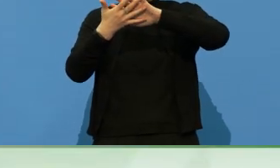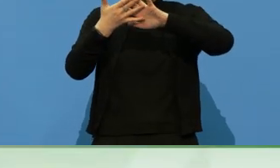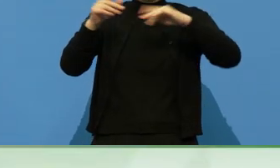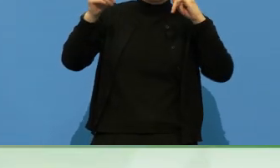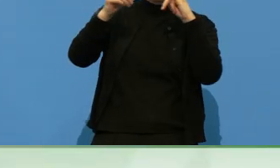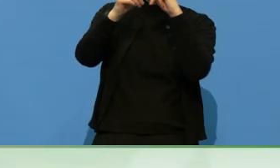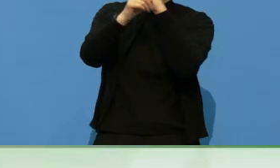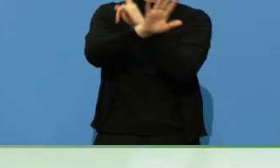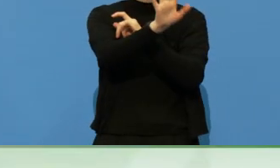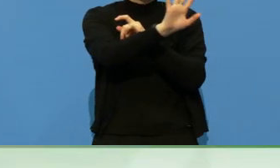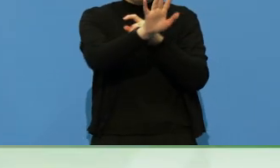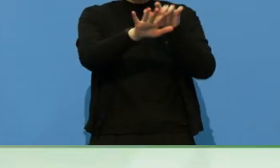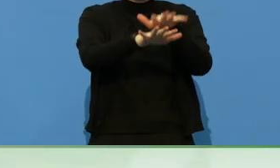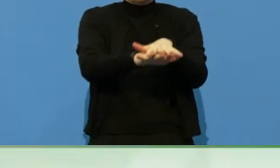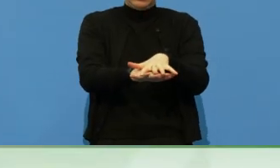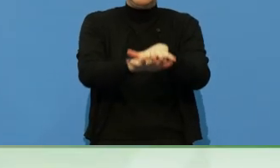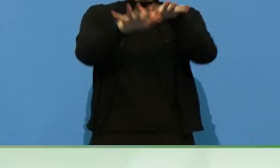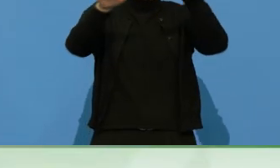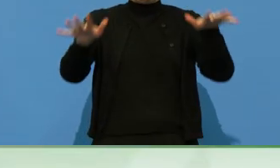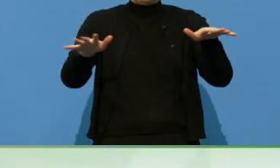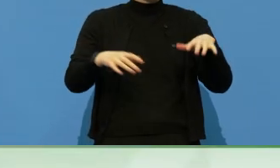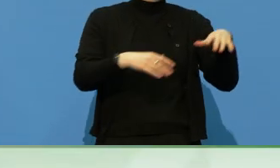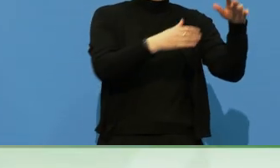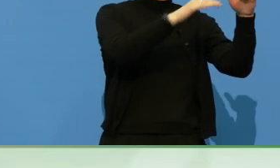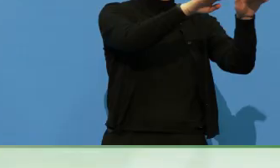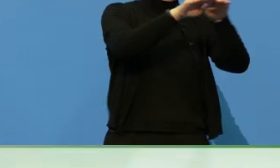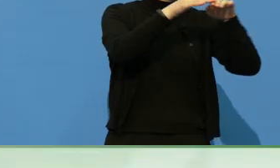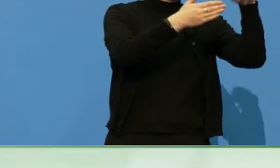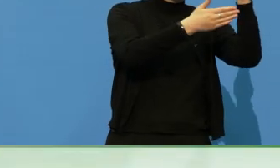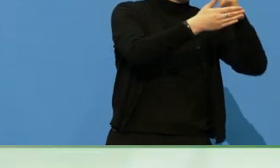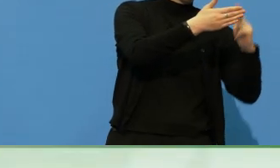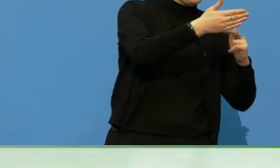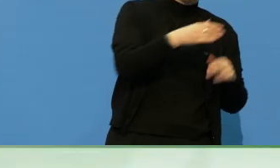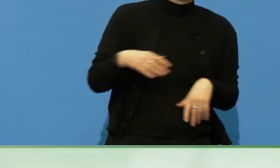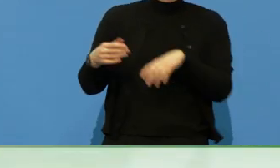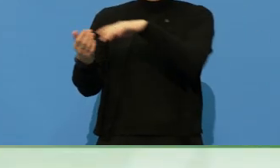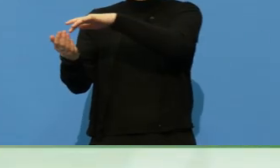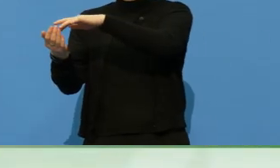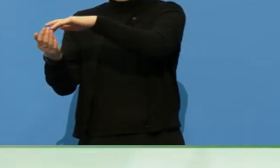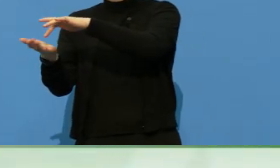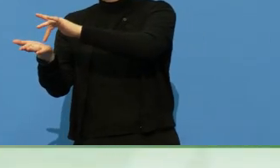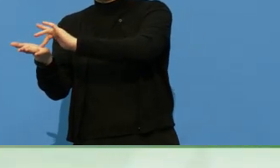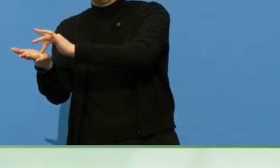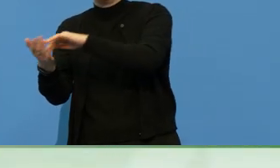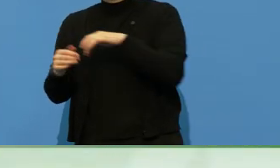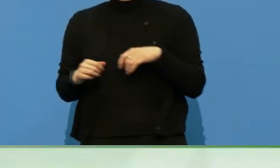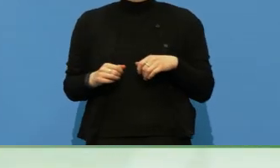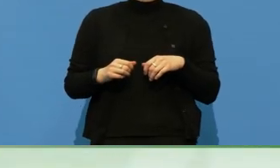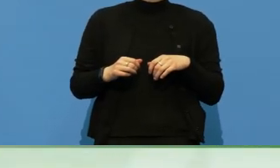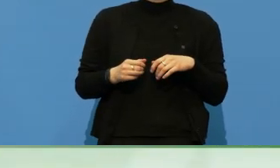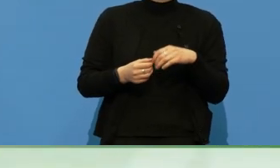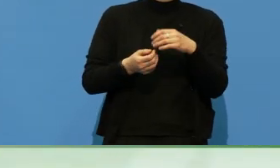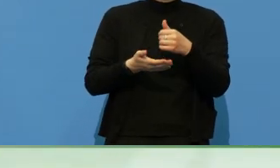universal design from medicine and rehabilitation equipment, to showing companies that it can